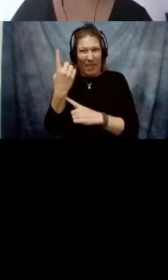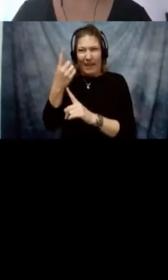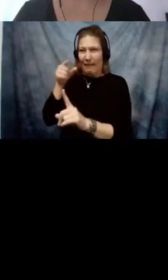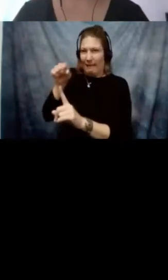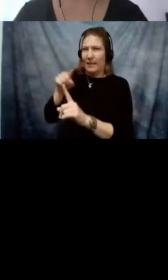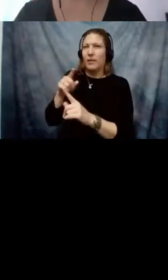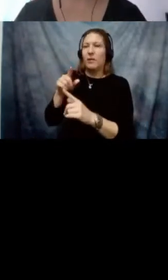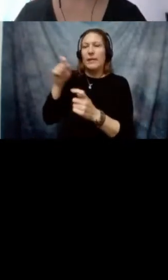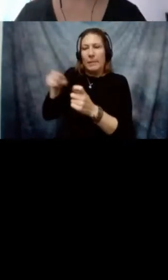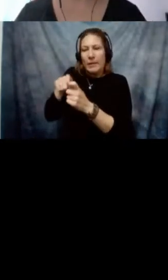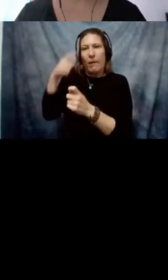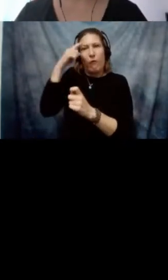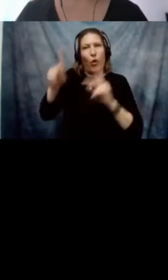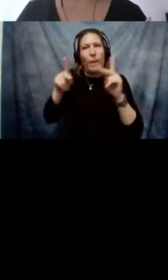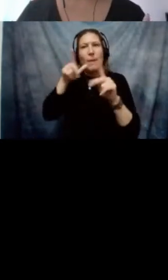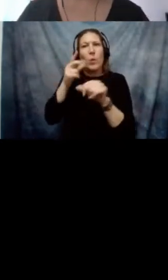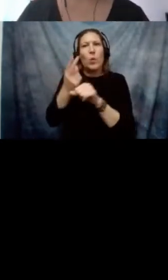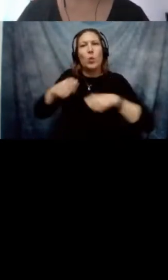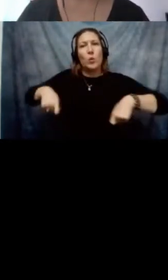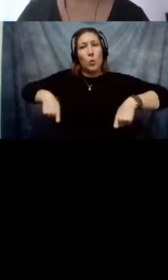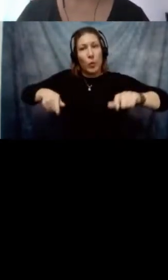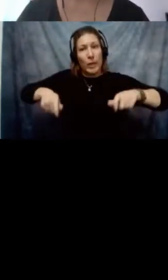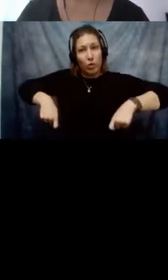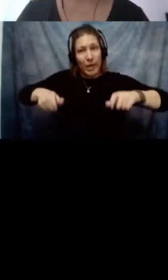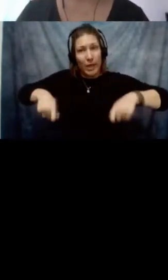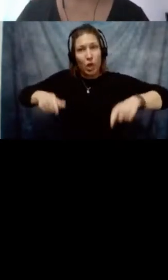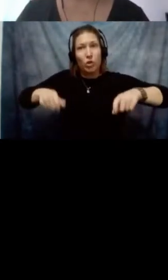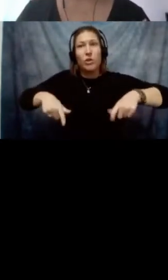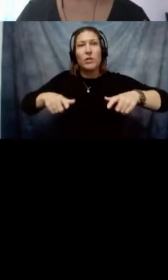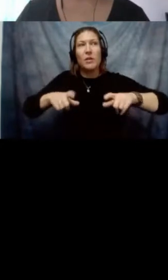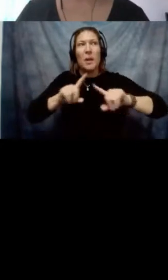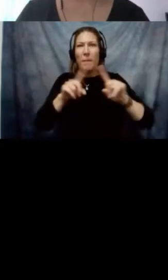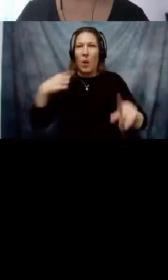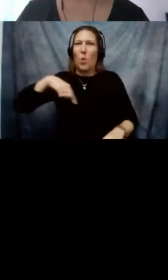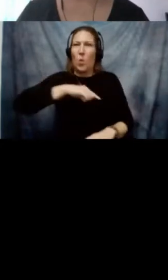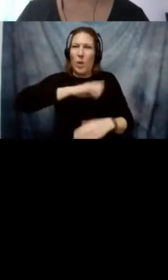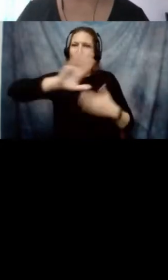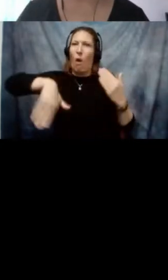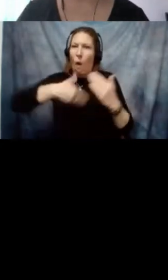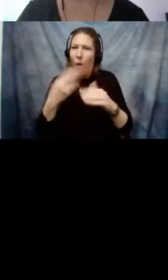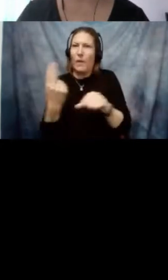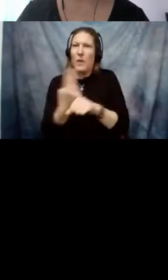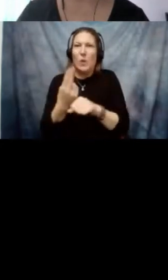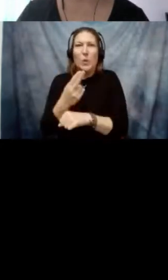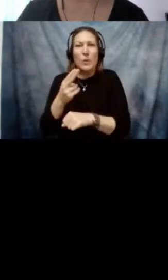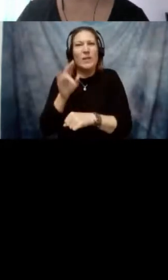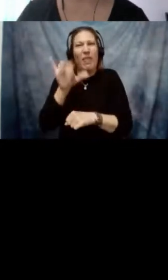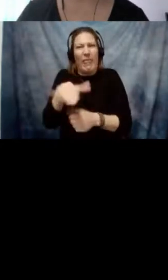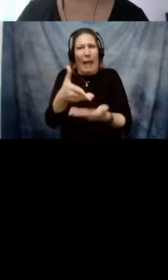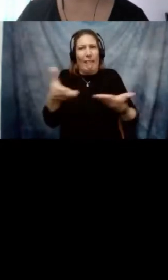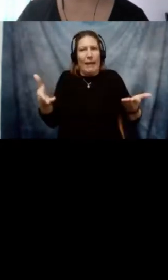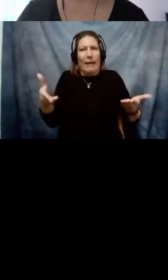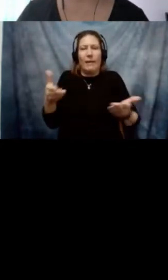people who use wheelchairs, but all of us use. Can anybody think of what that is?